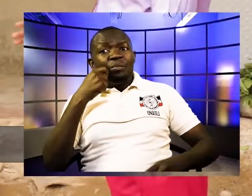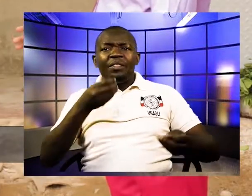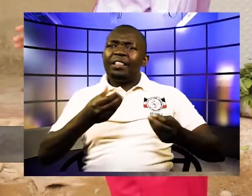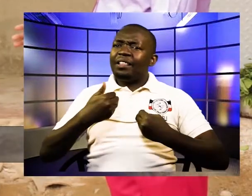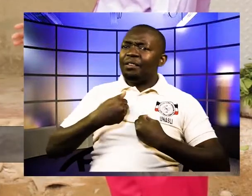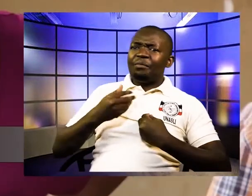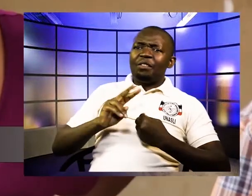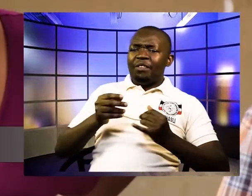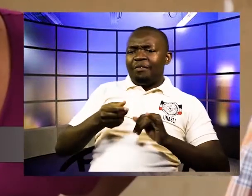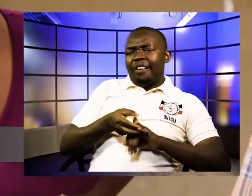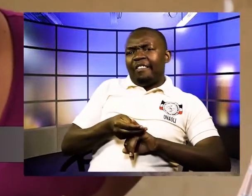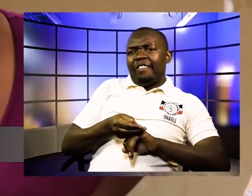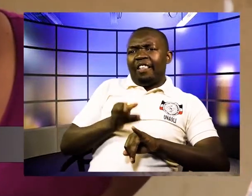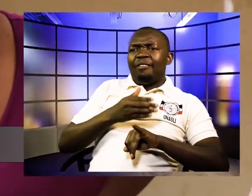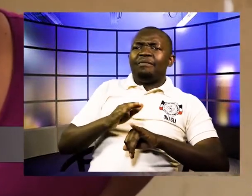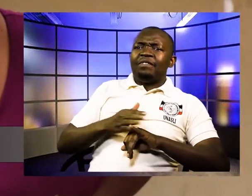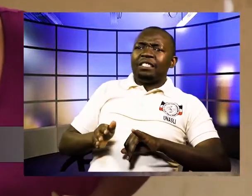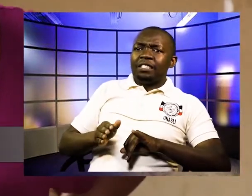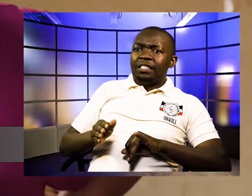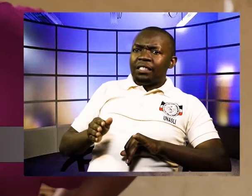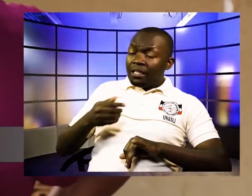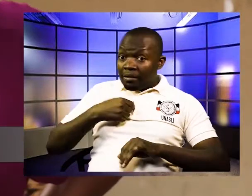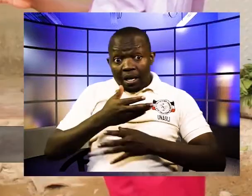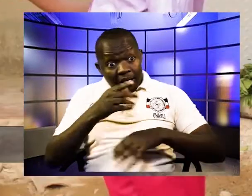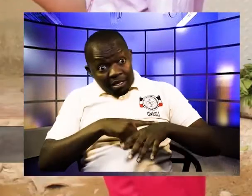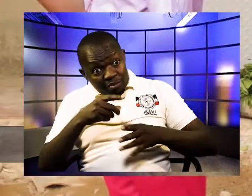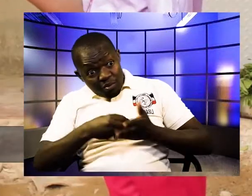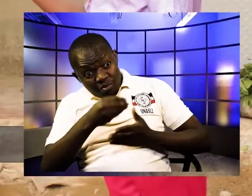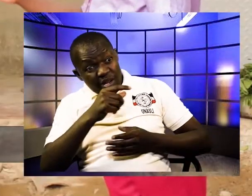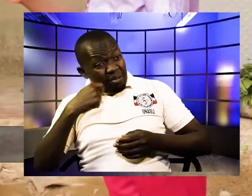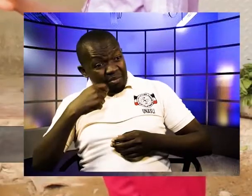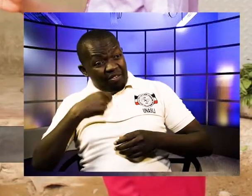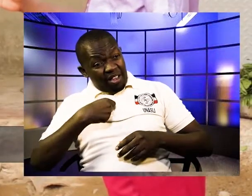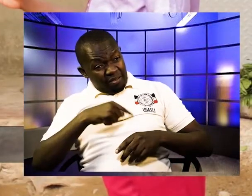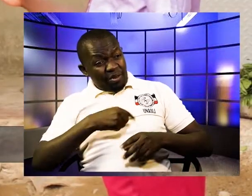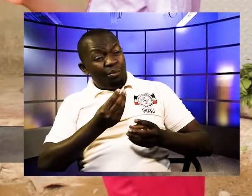mukene meya mubuze oli okuzaka enyama nesigikuwa ne bampa mukene